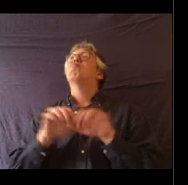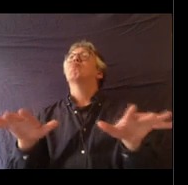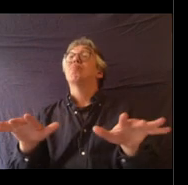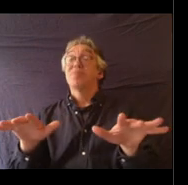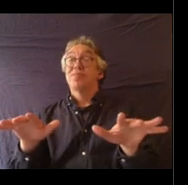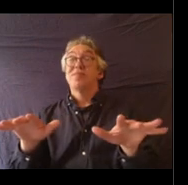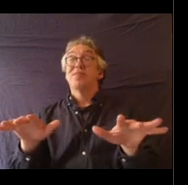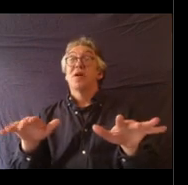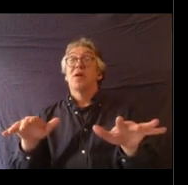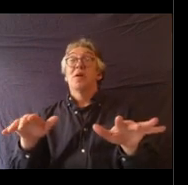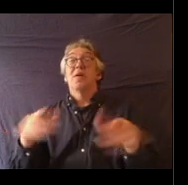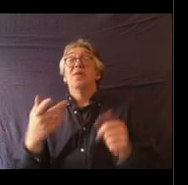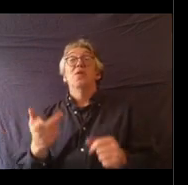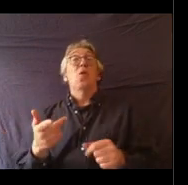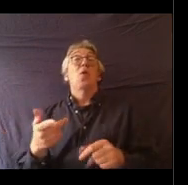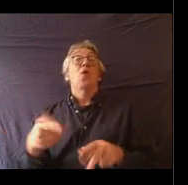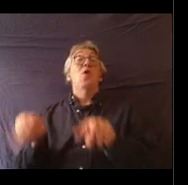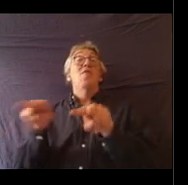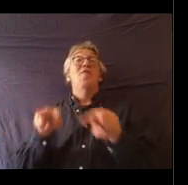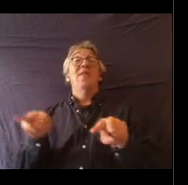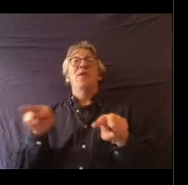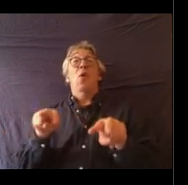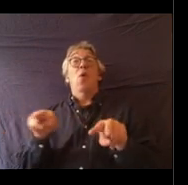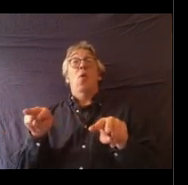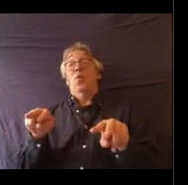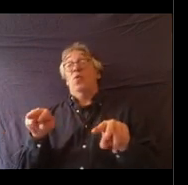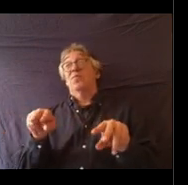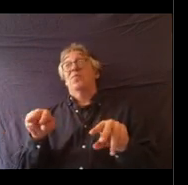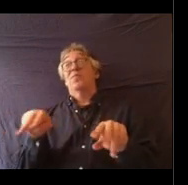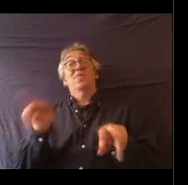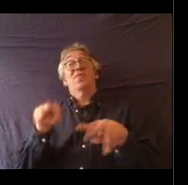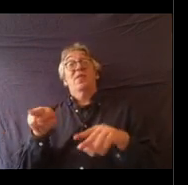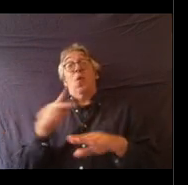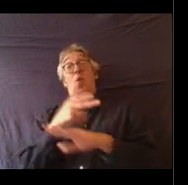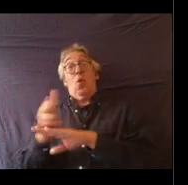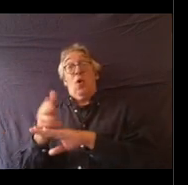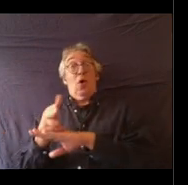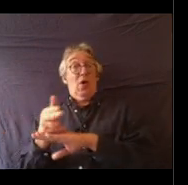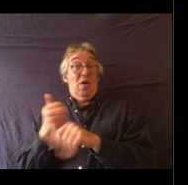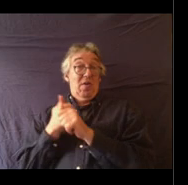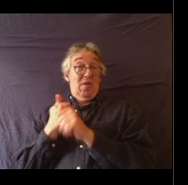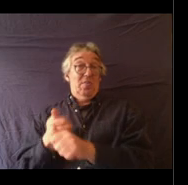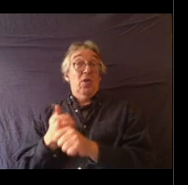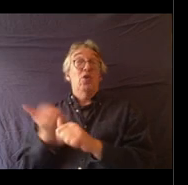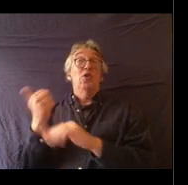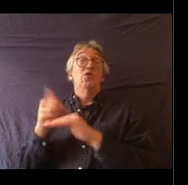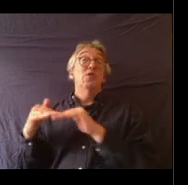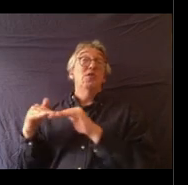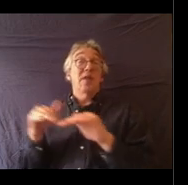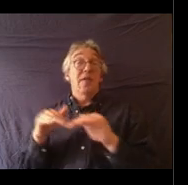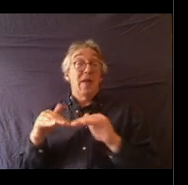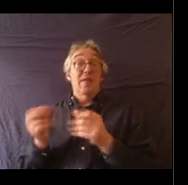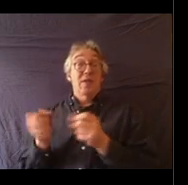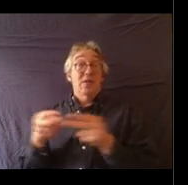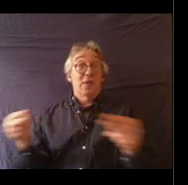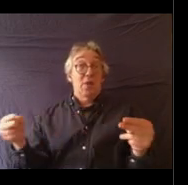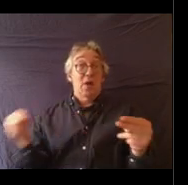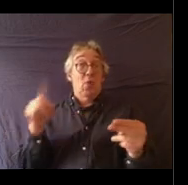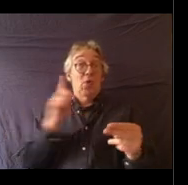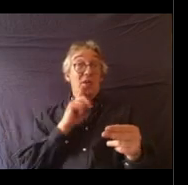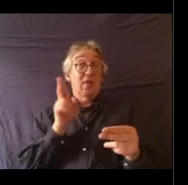pre-recorded video and complying with the standards of quality for subtitling for the deaf and